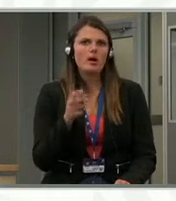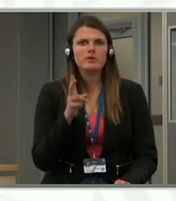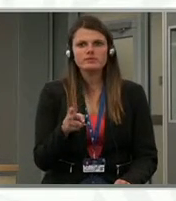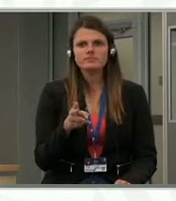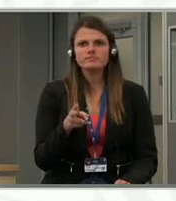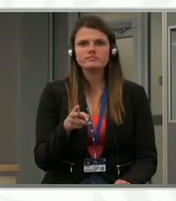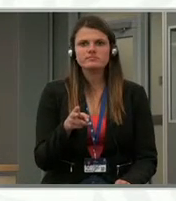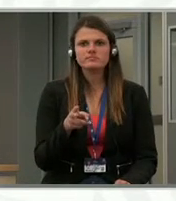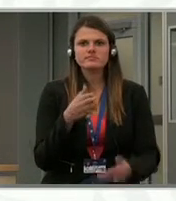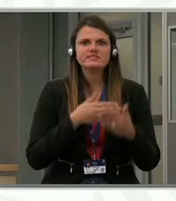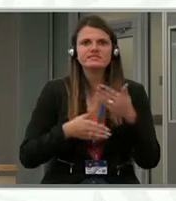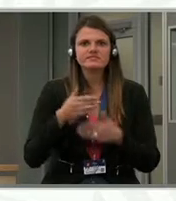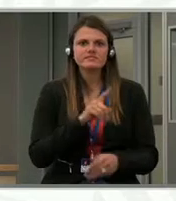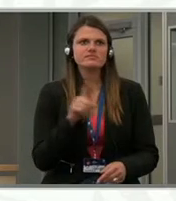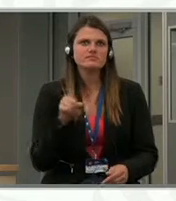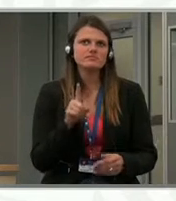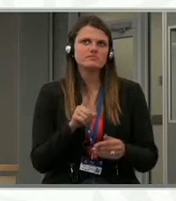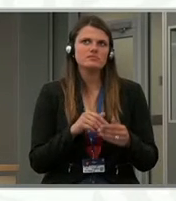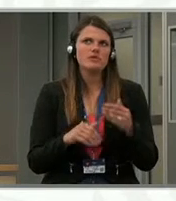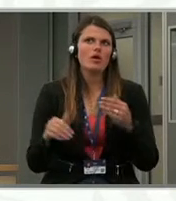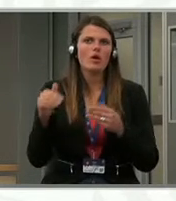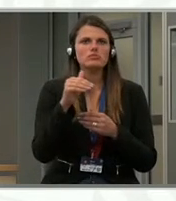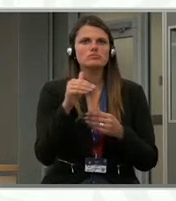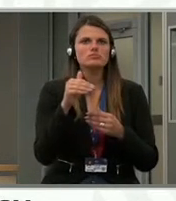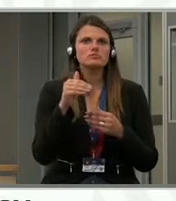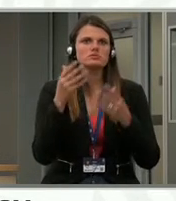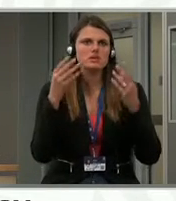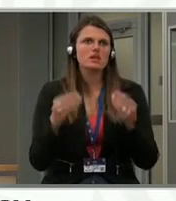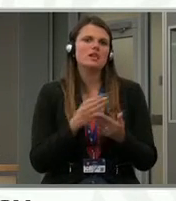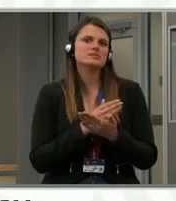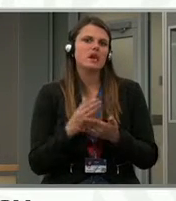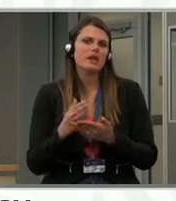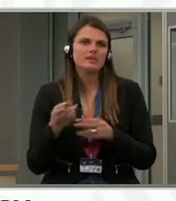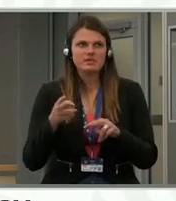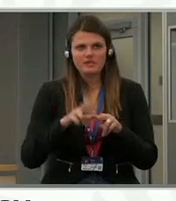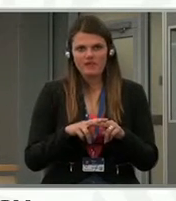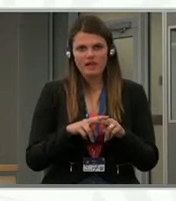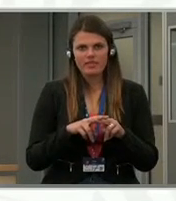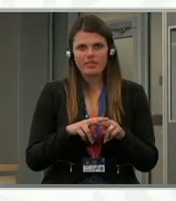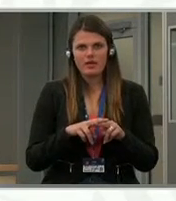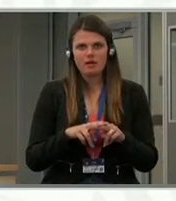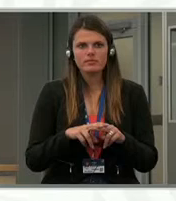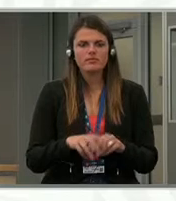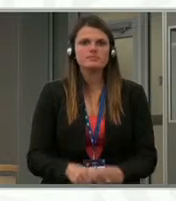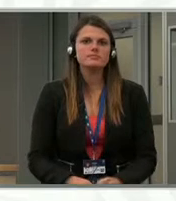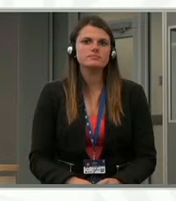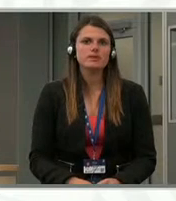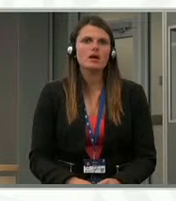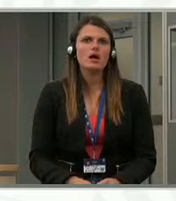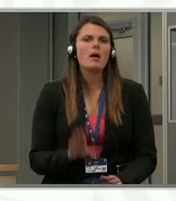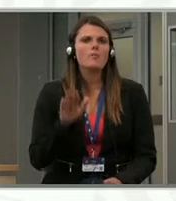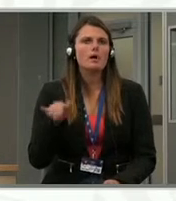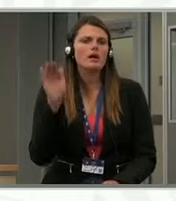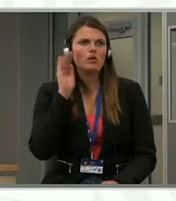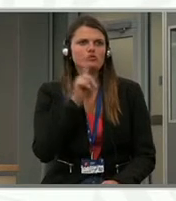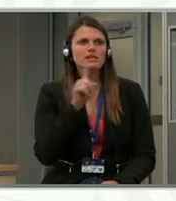could be May. Let's try to do it like that. Now listen to persons with disability, listen